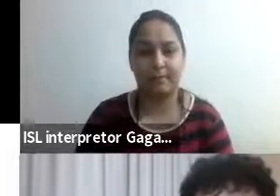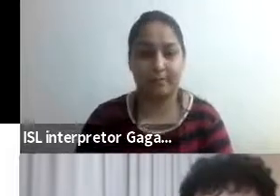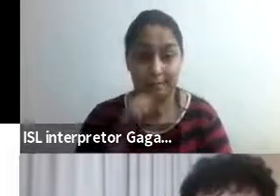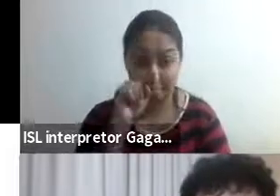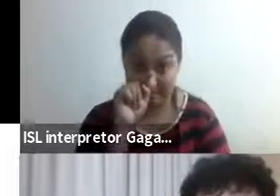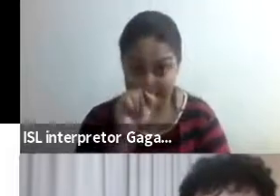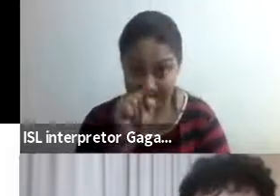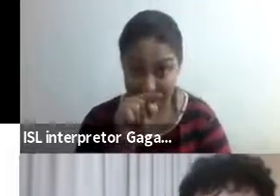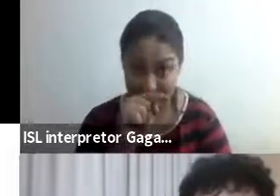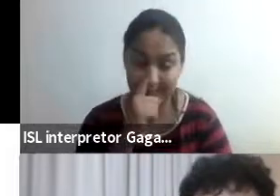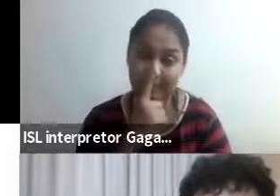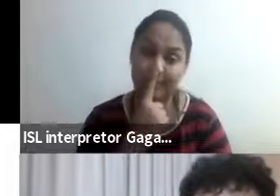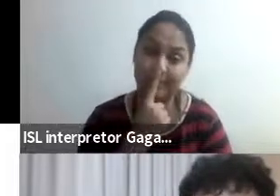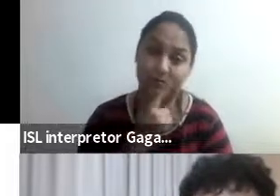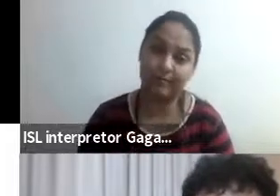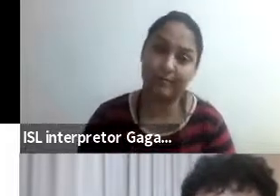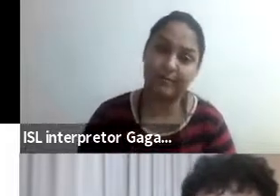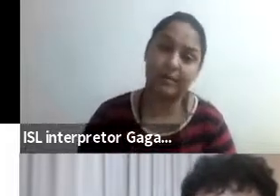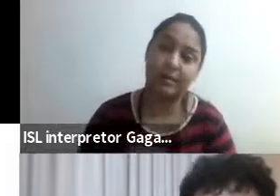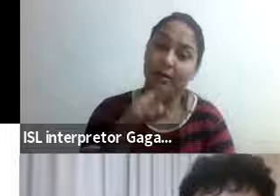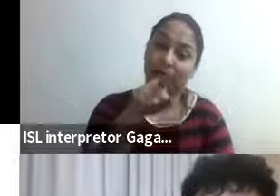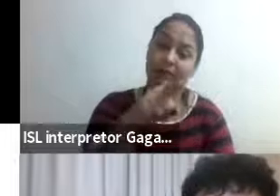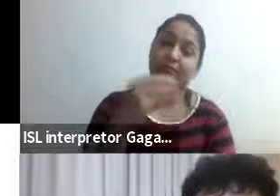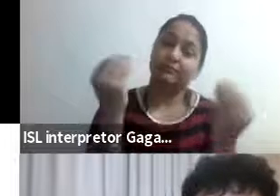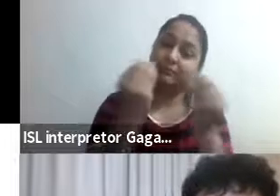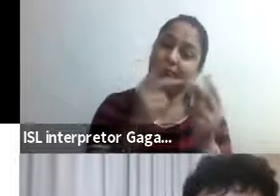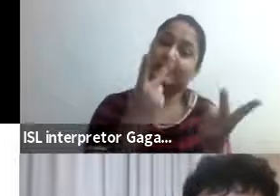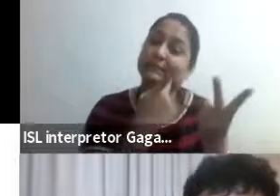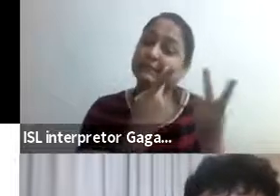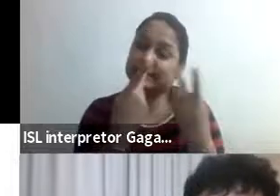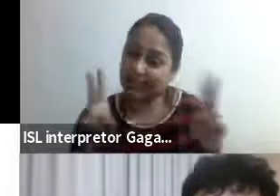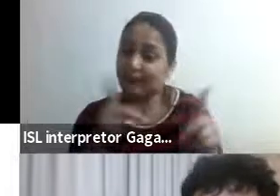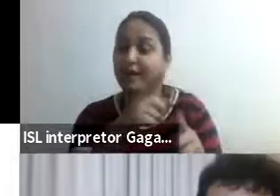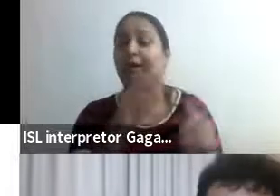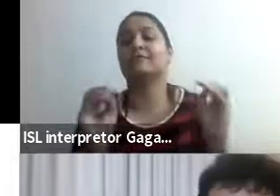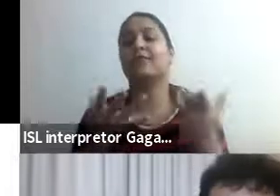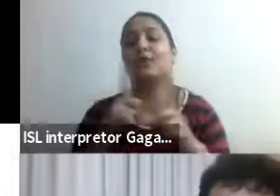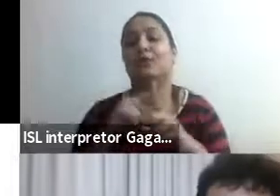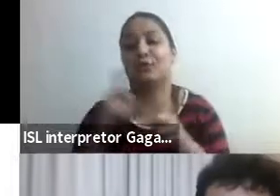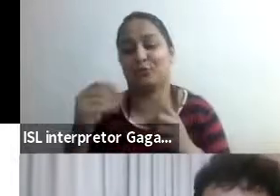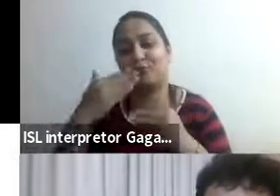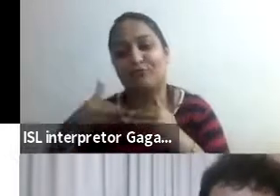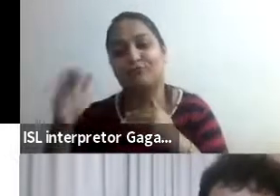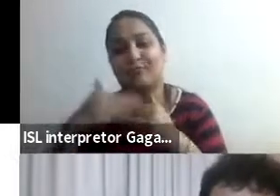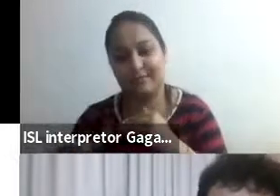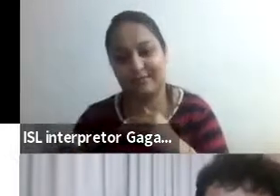that is that's something different that she started to do. And also you'll see that the